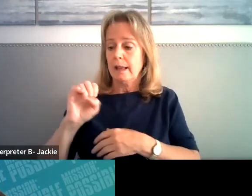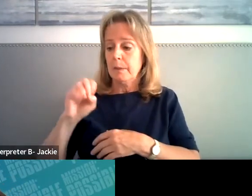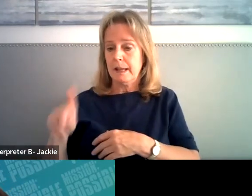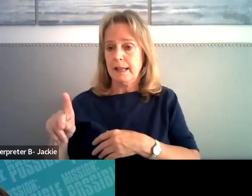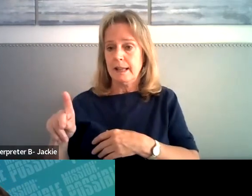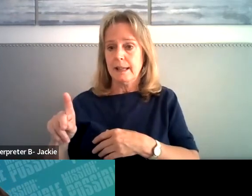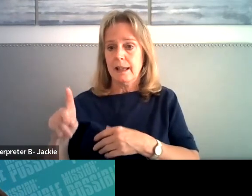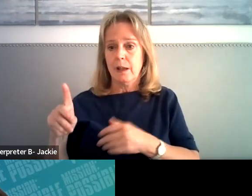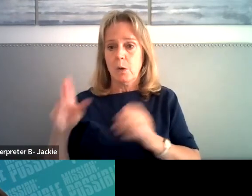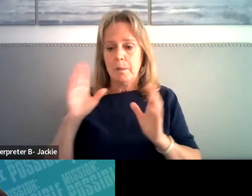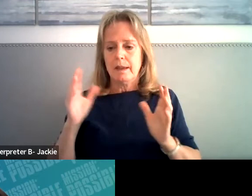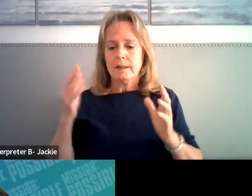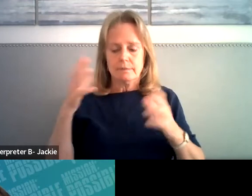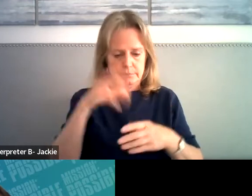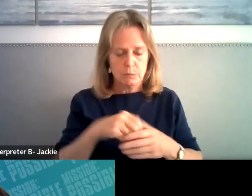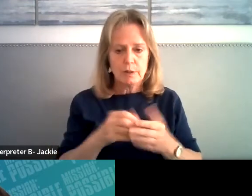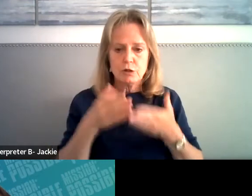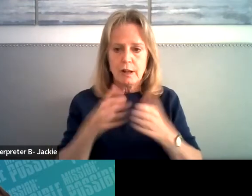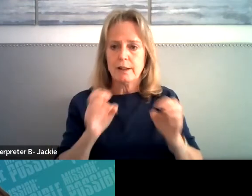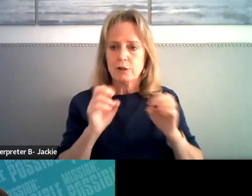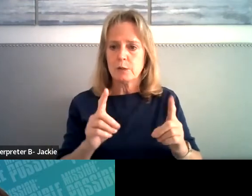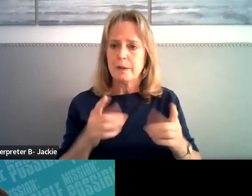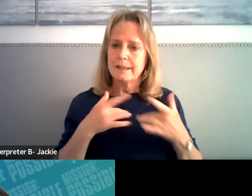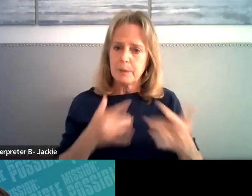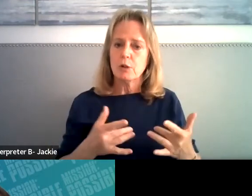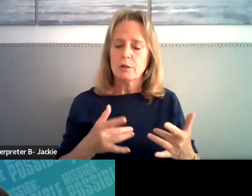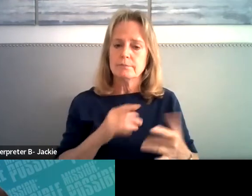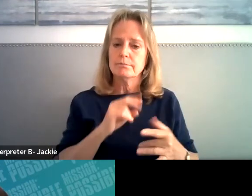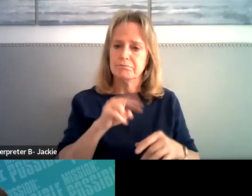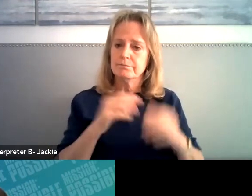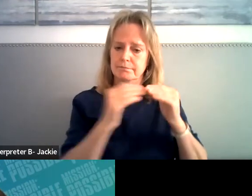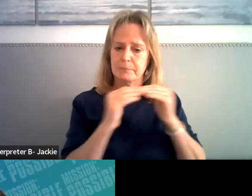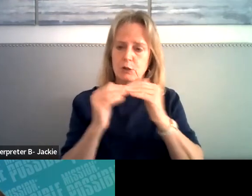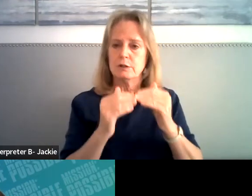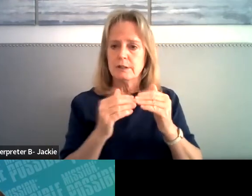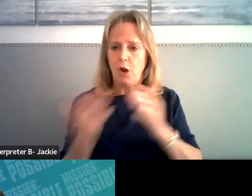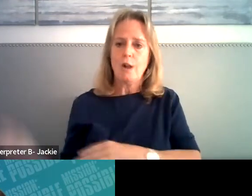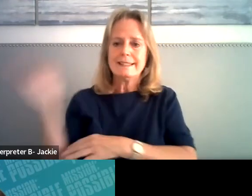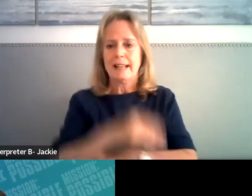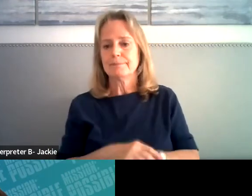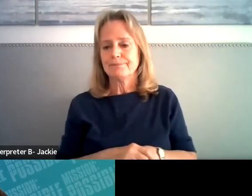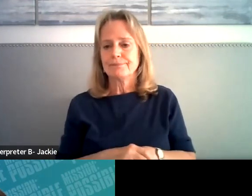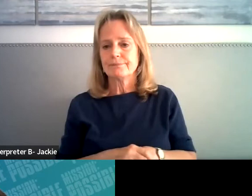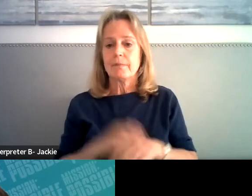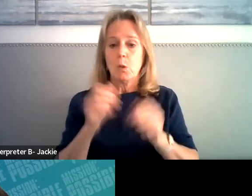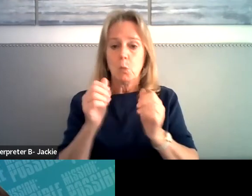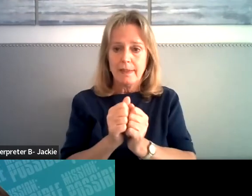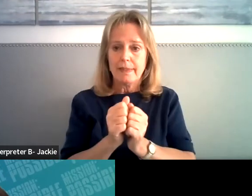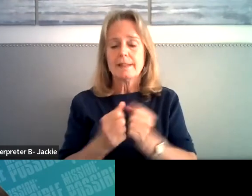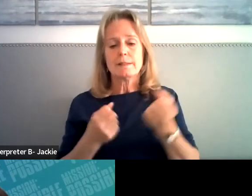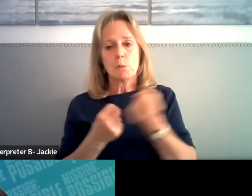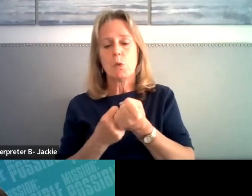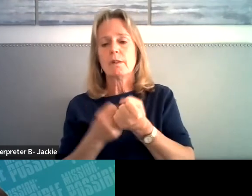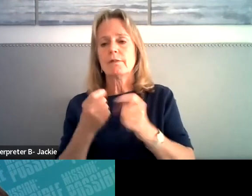be in a general education setting with their typical peers all day, with the support